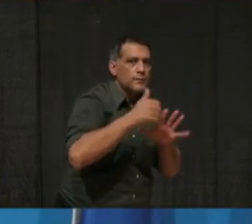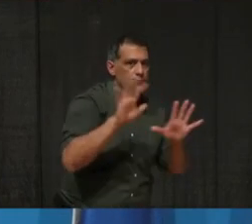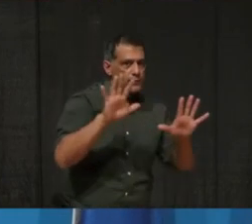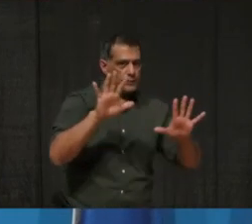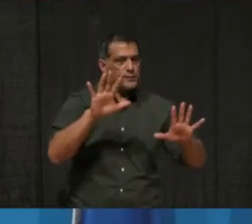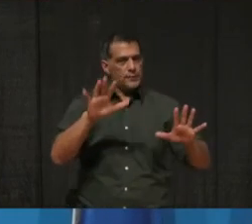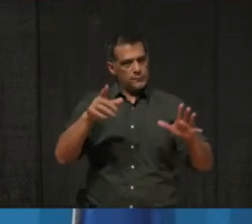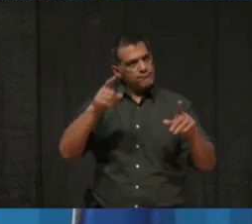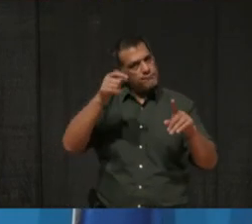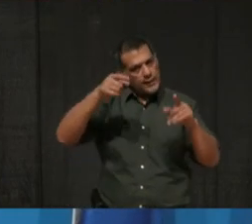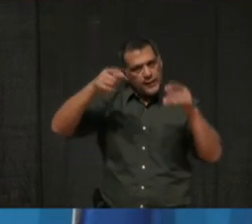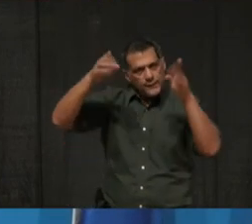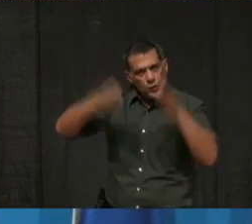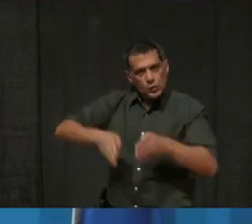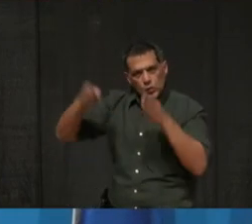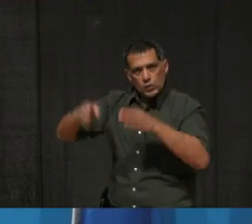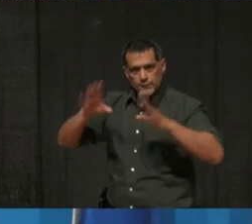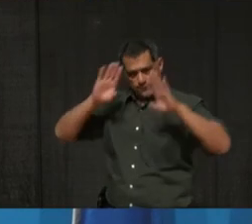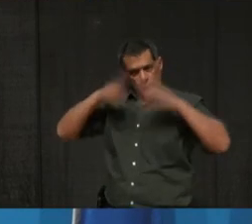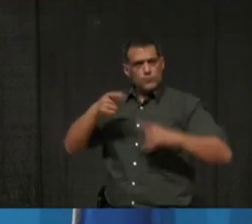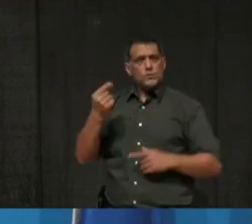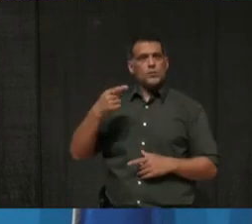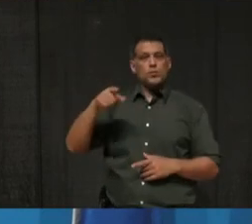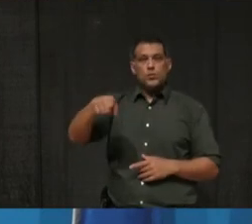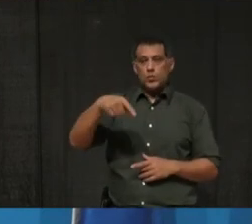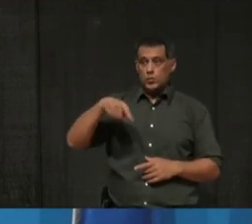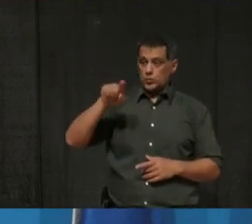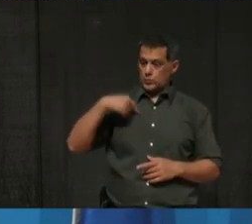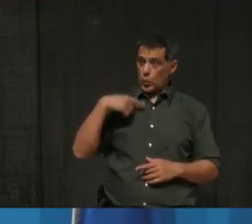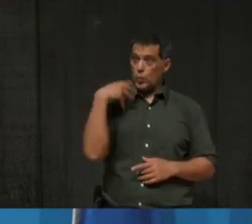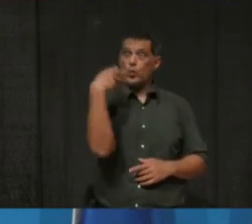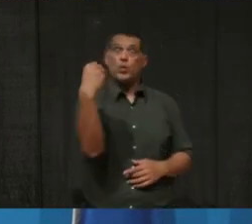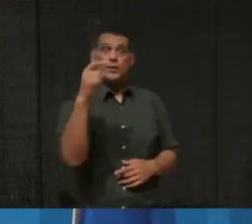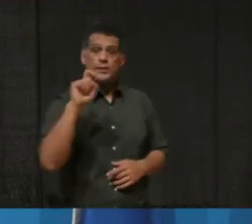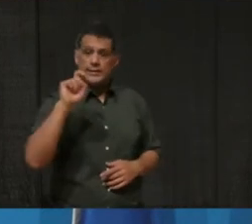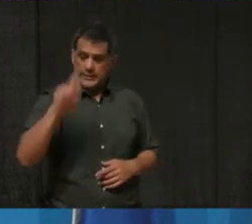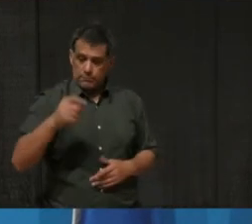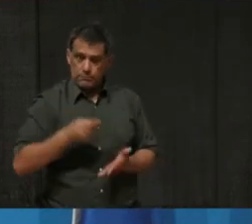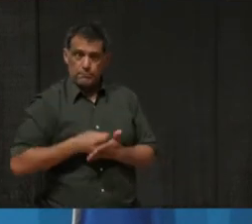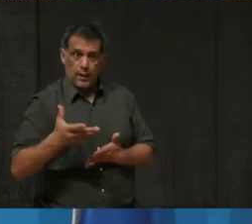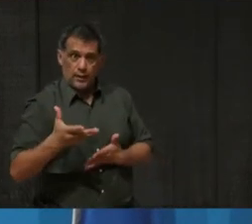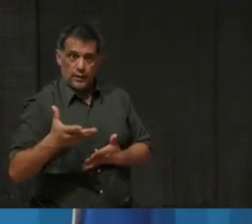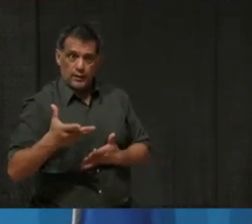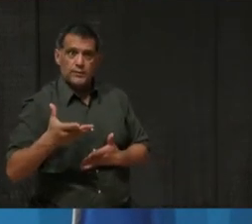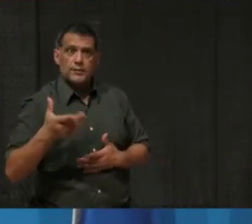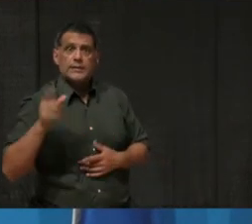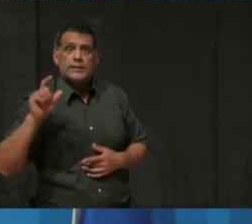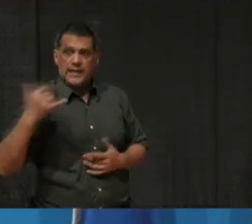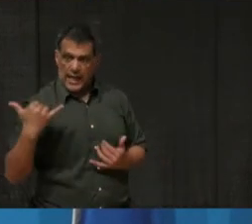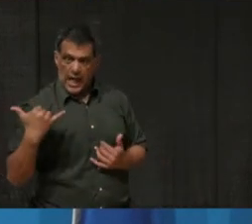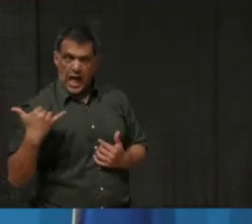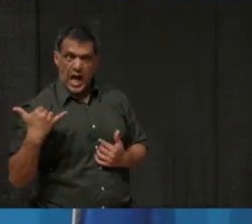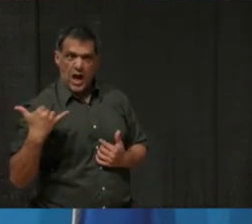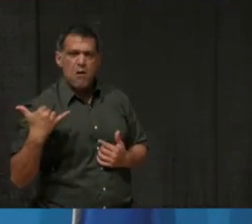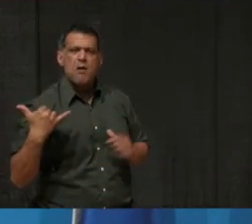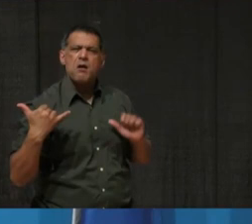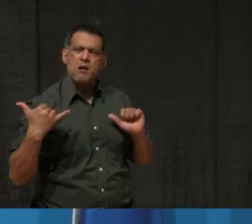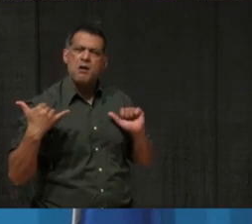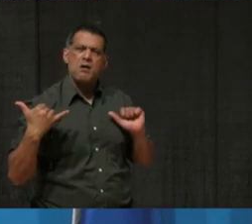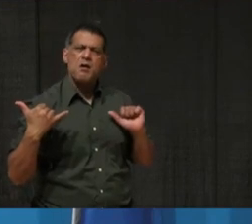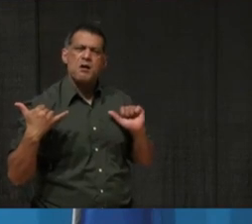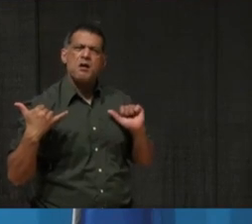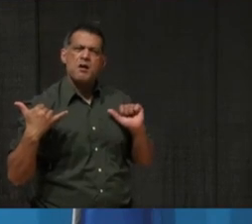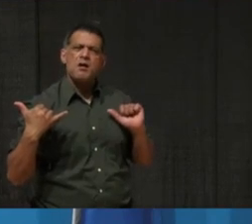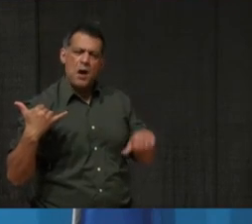at what you're buying online and to really think about, does this need to be bought right now, just this instance, in the next, say,